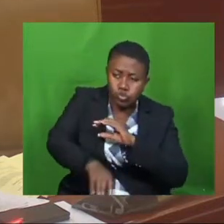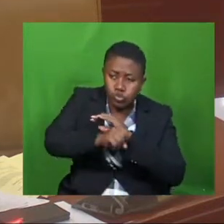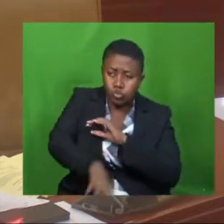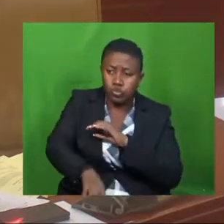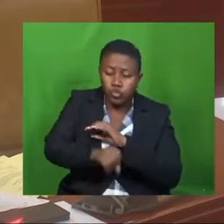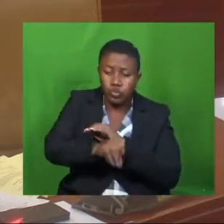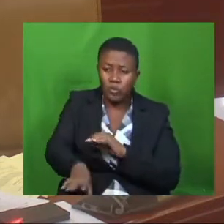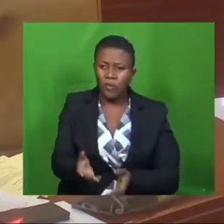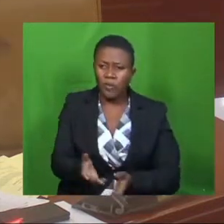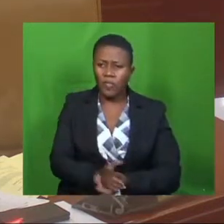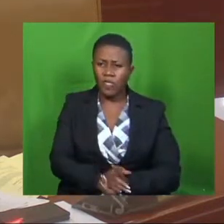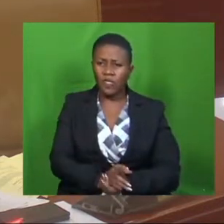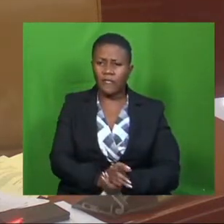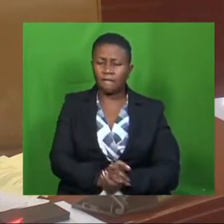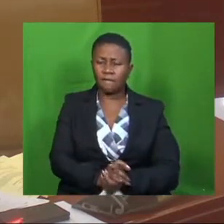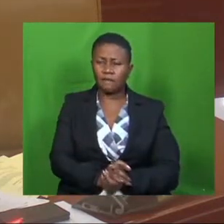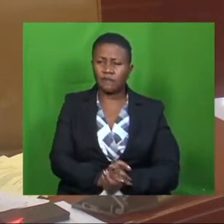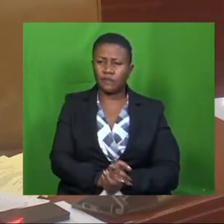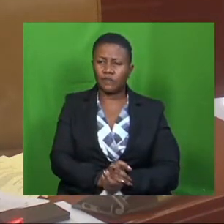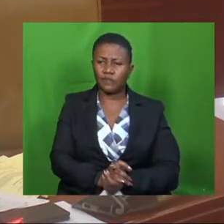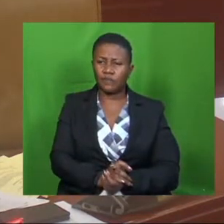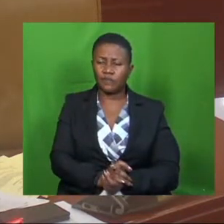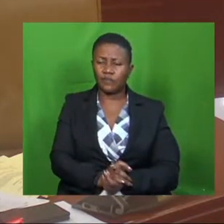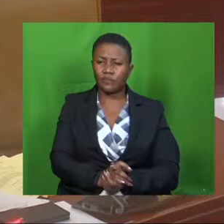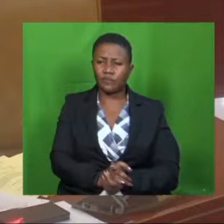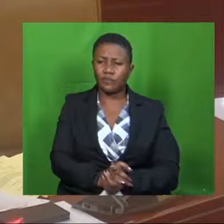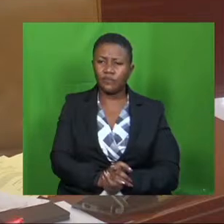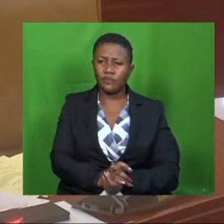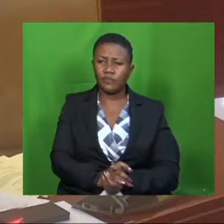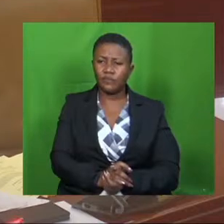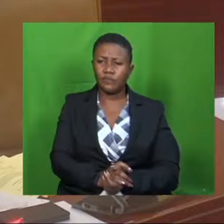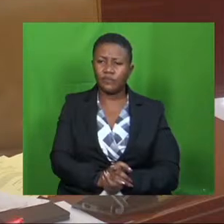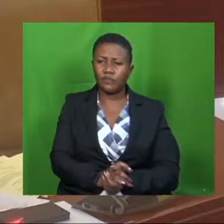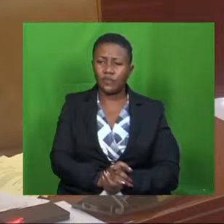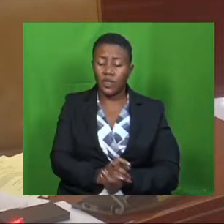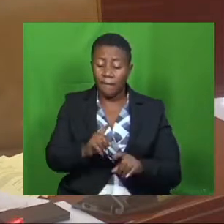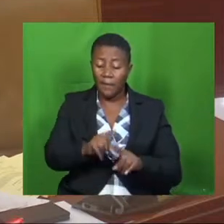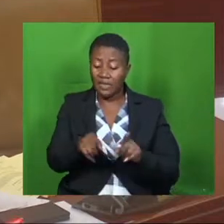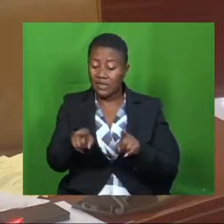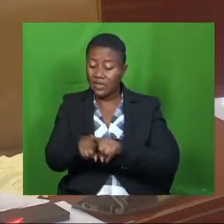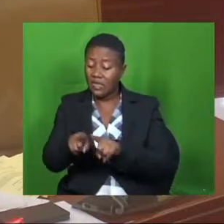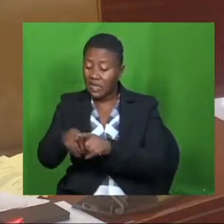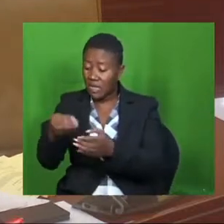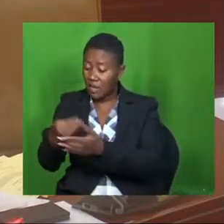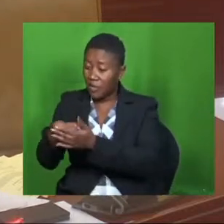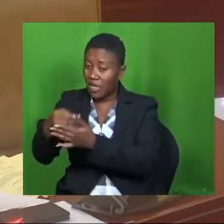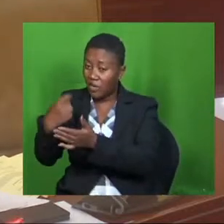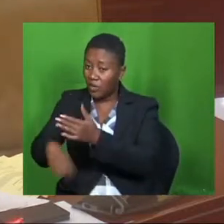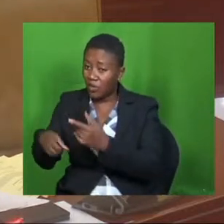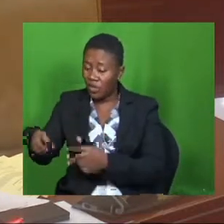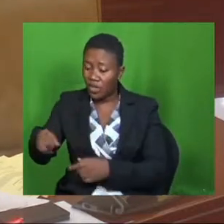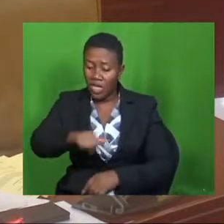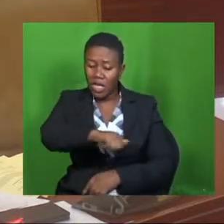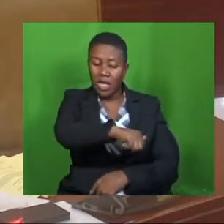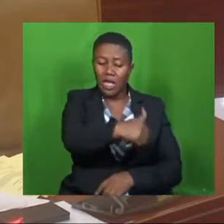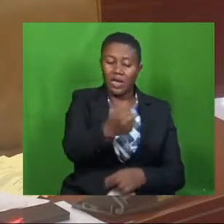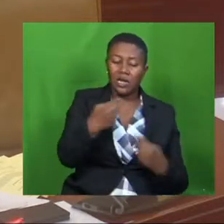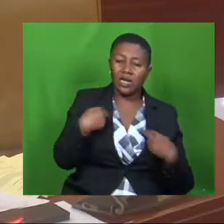them? The work of Public Accounts Committee, Mr. Speaker, must be taken seriously. With these few words, Mr. Speaker, I thank you for the